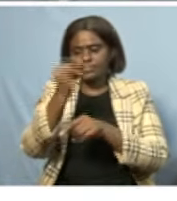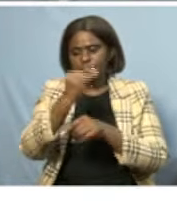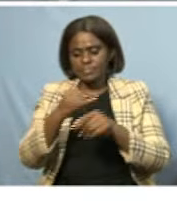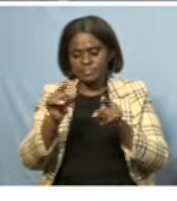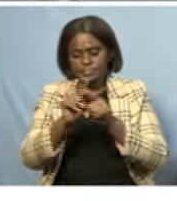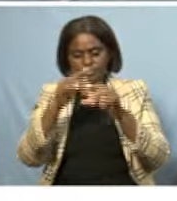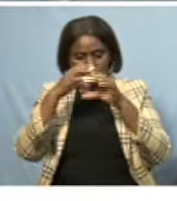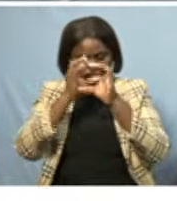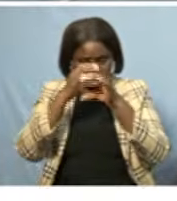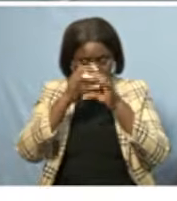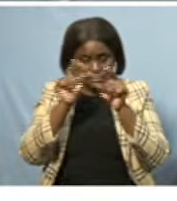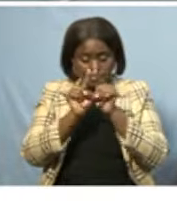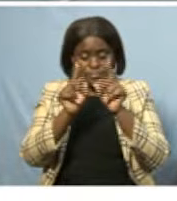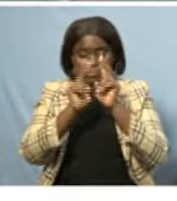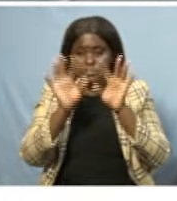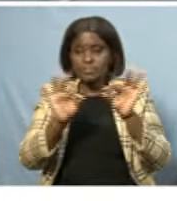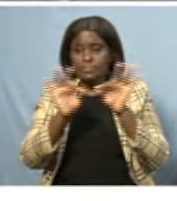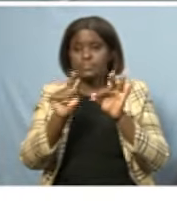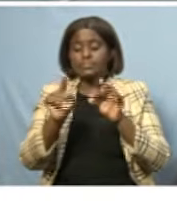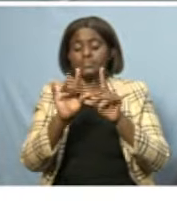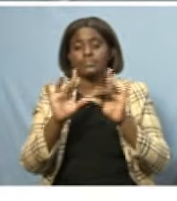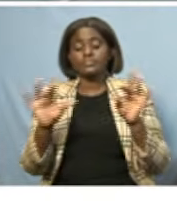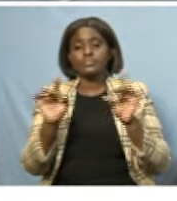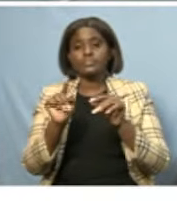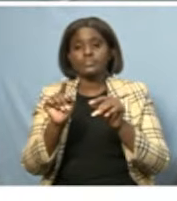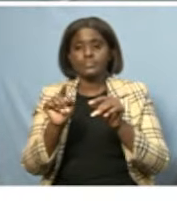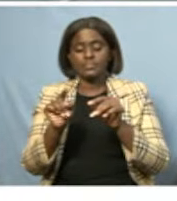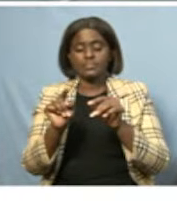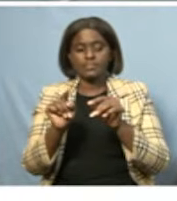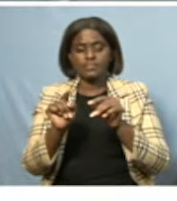and survey the very land.